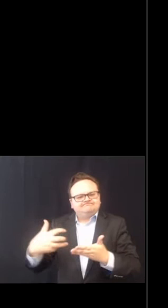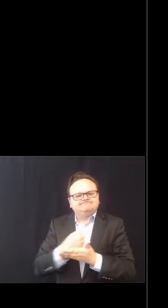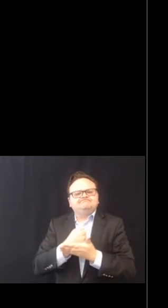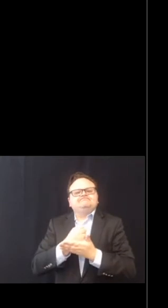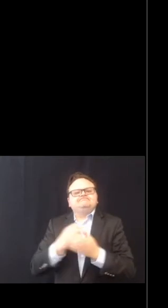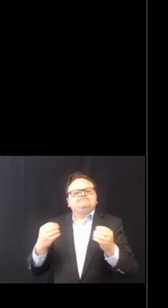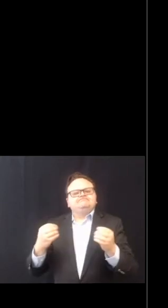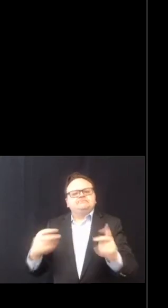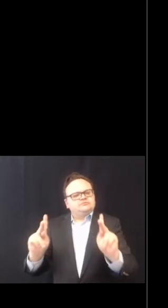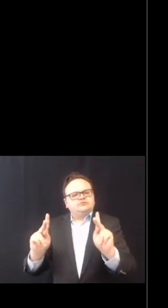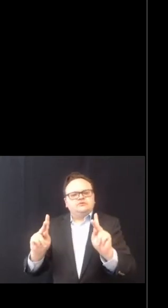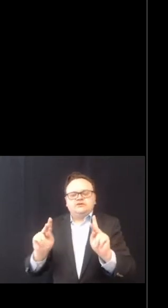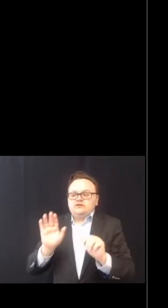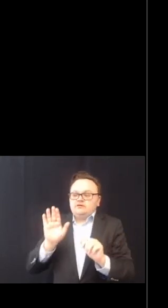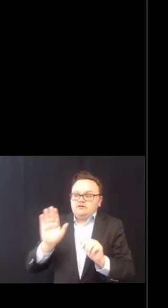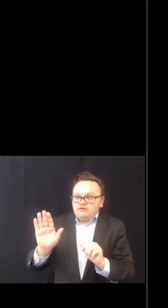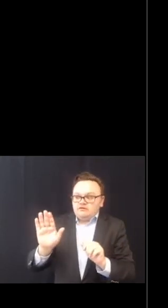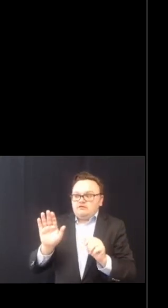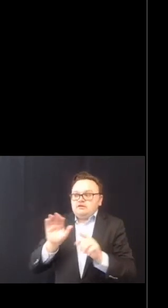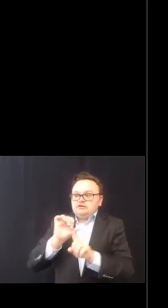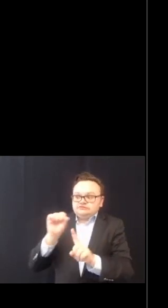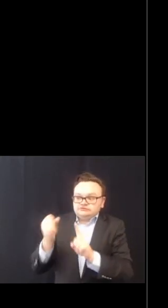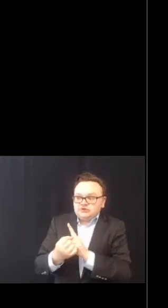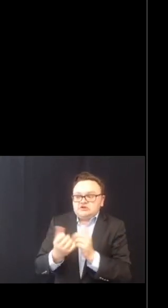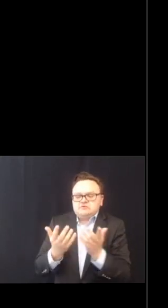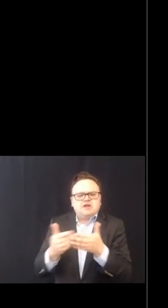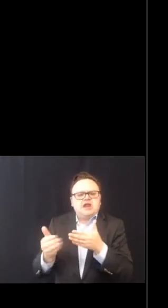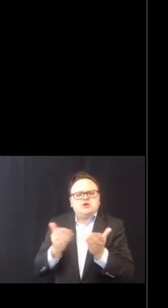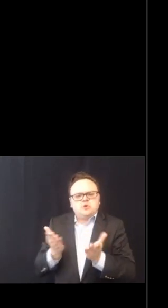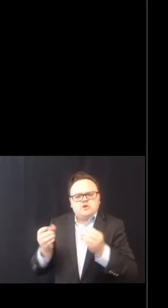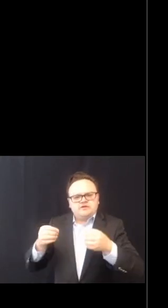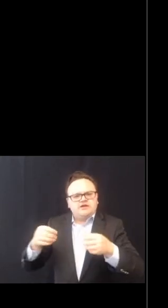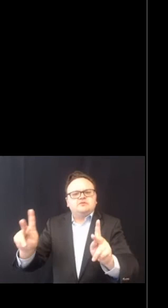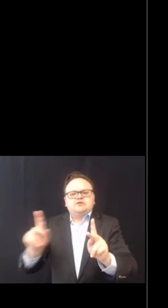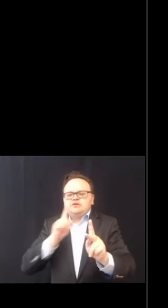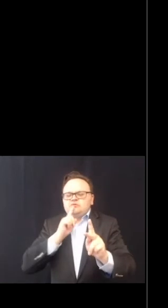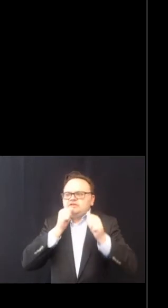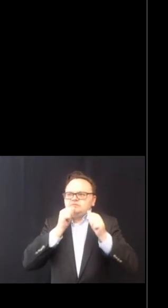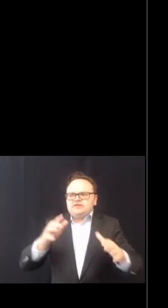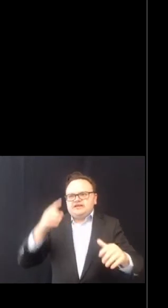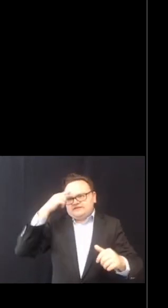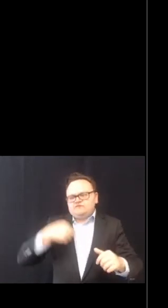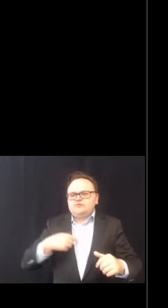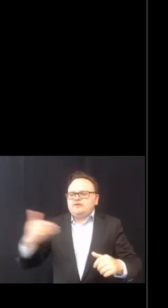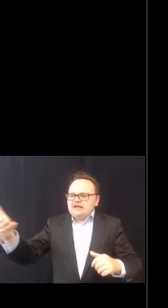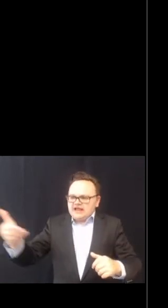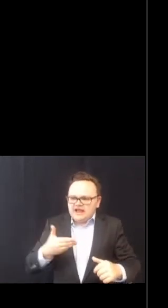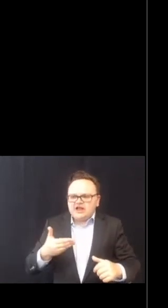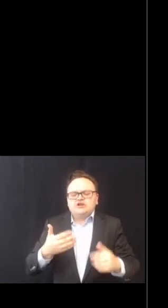is. And like I said, I'm blessed to be here and blessed to be with my team. So thank you guys as